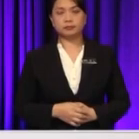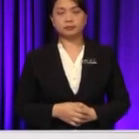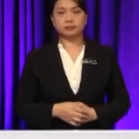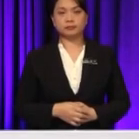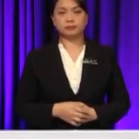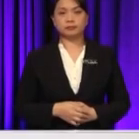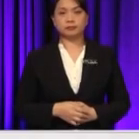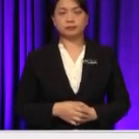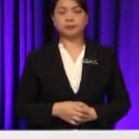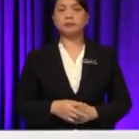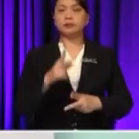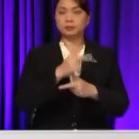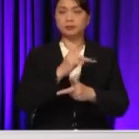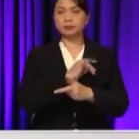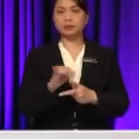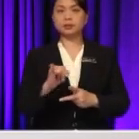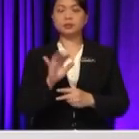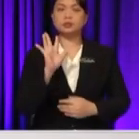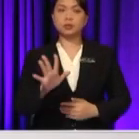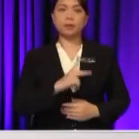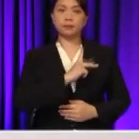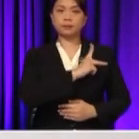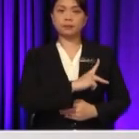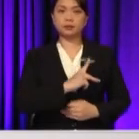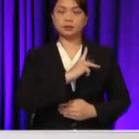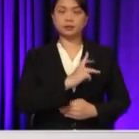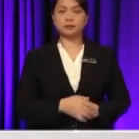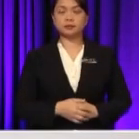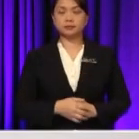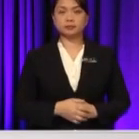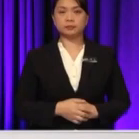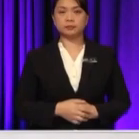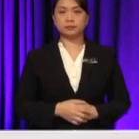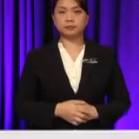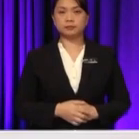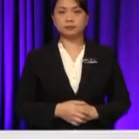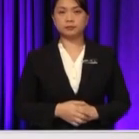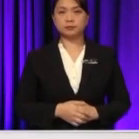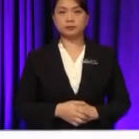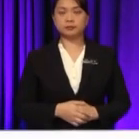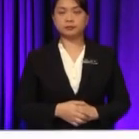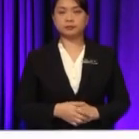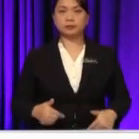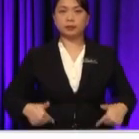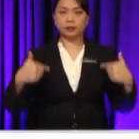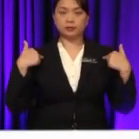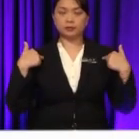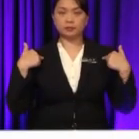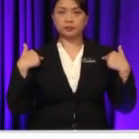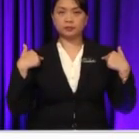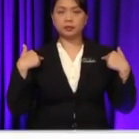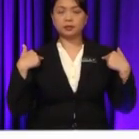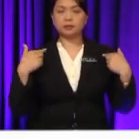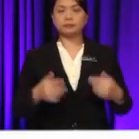Keeping your personal private. Okay, so spoken conversation, actually keeping your personal life private